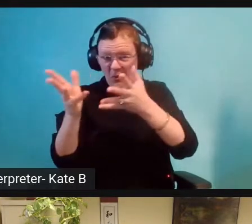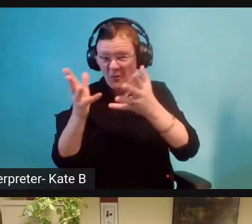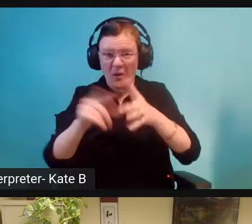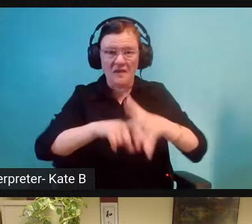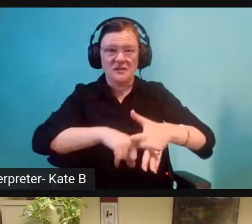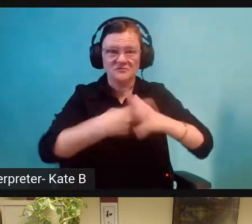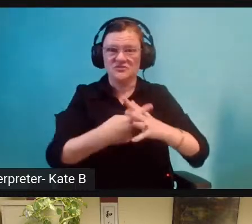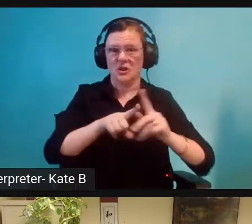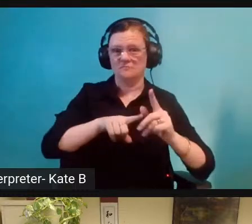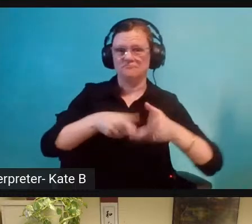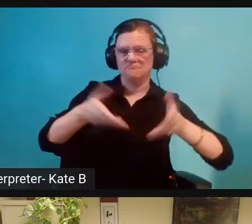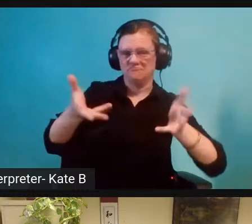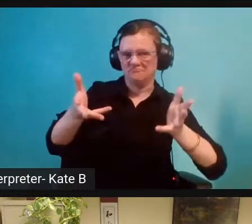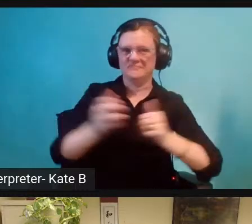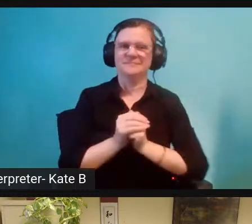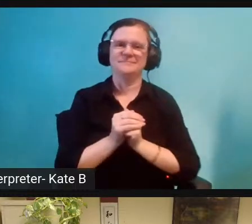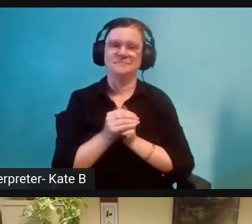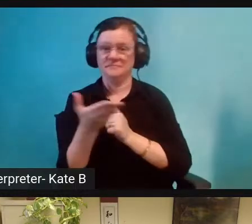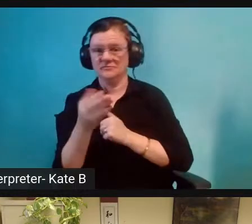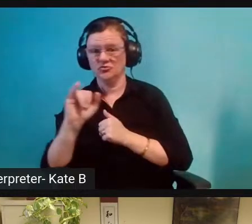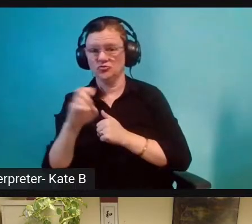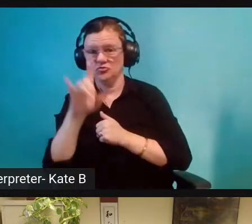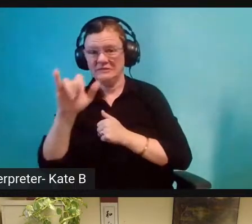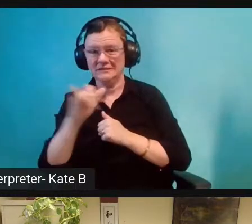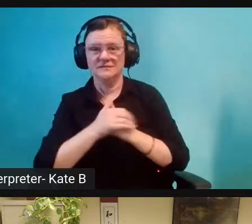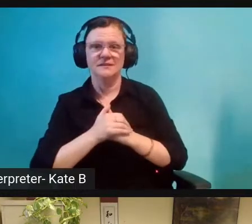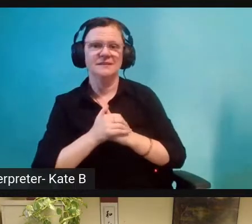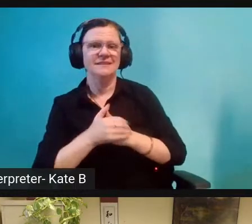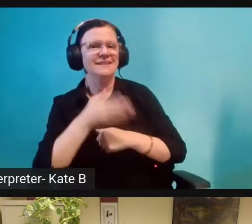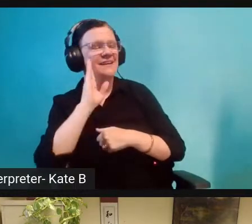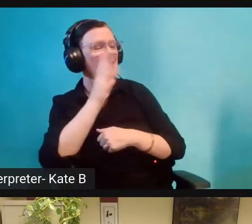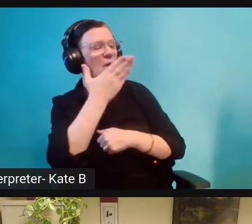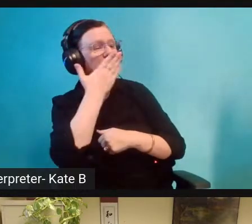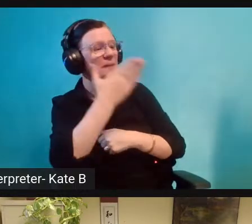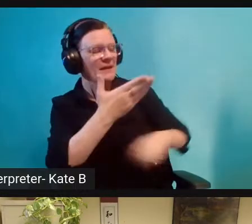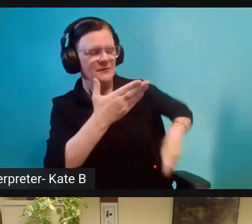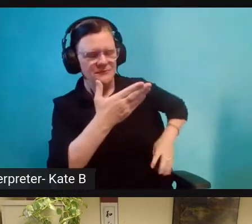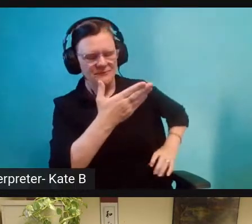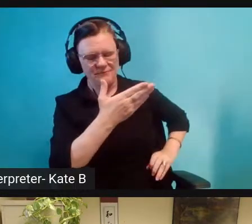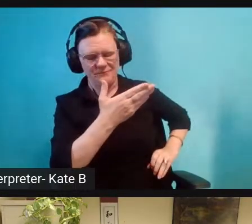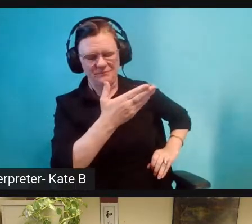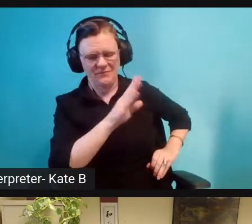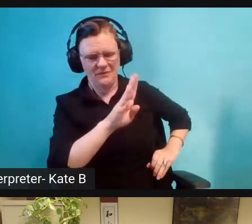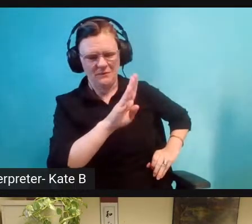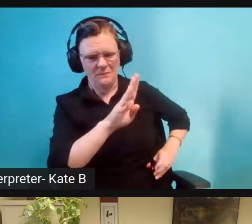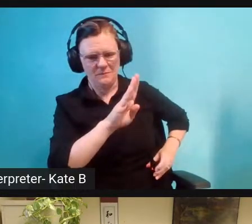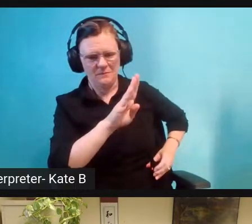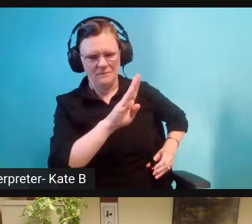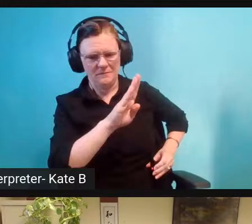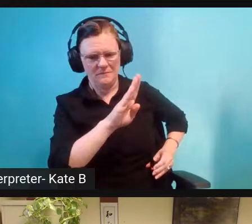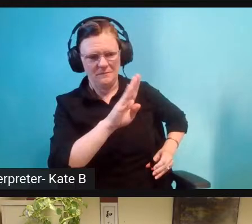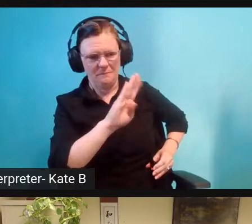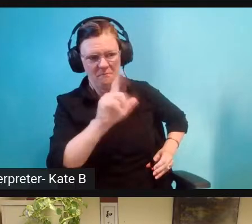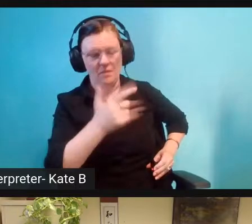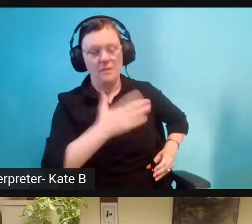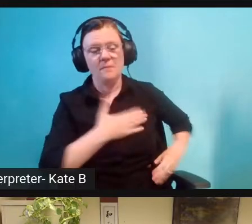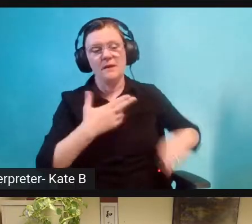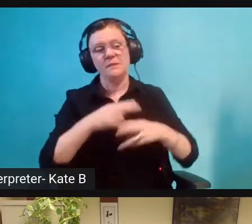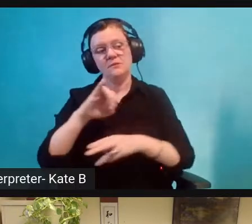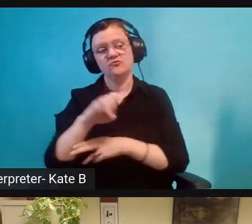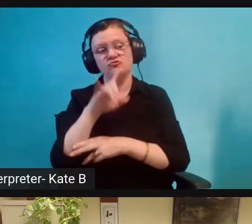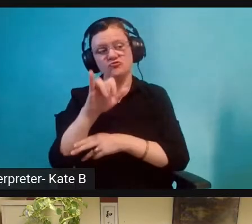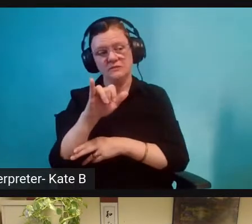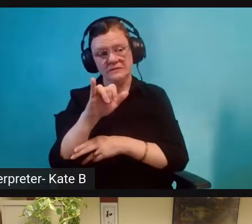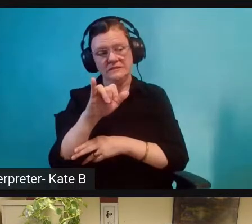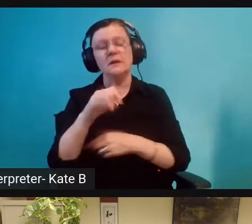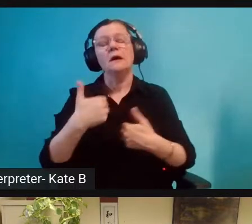launch into our conversation. Judy? Hi, thank you so much, Bill. My name is Judy Yan. I had polio